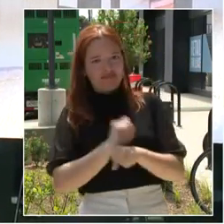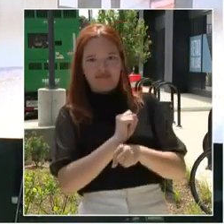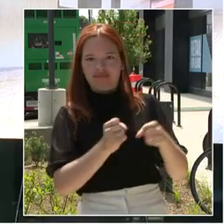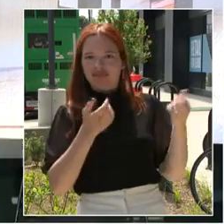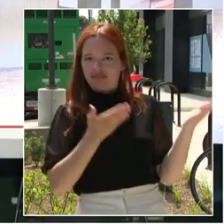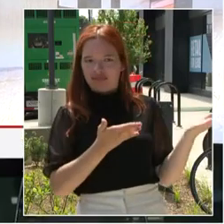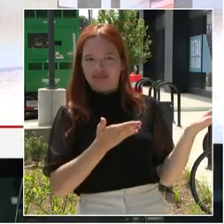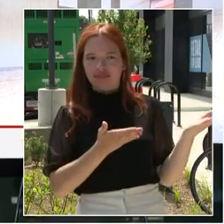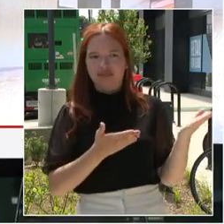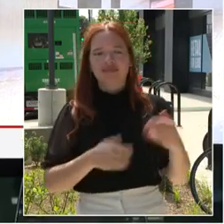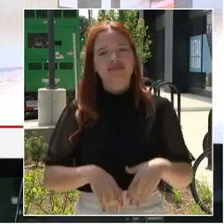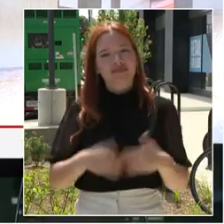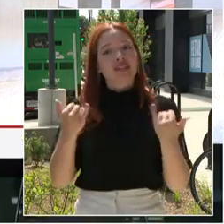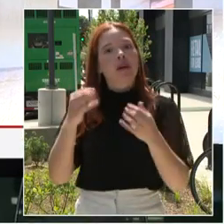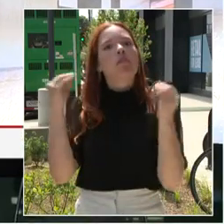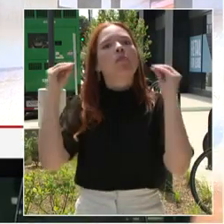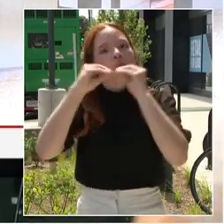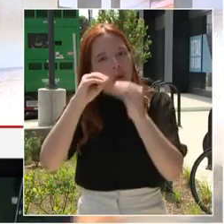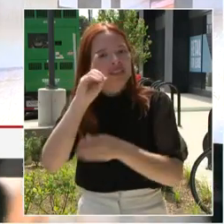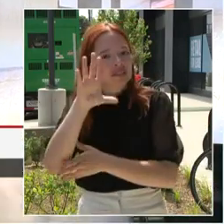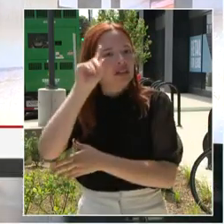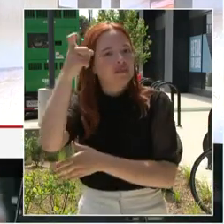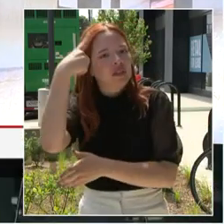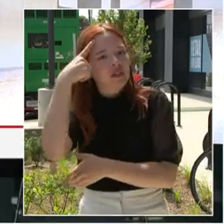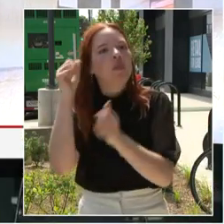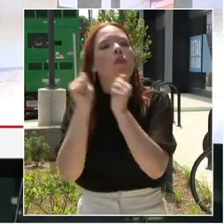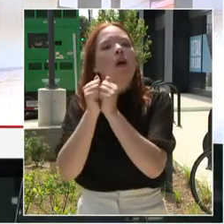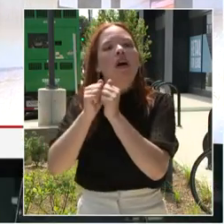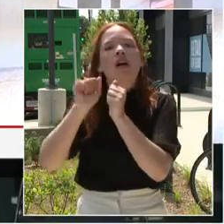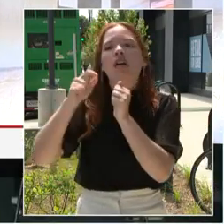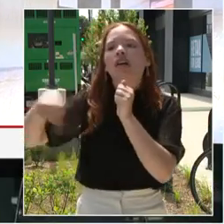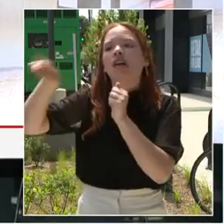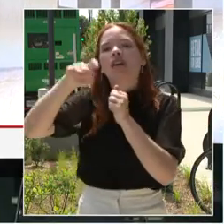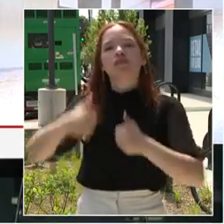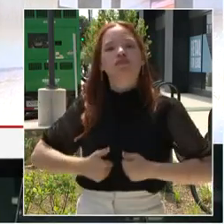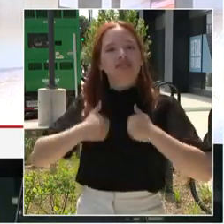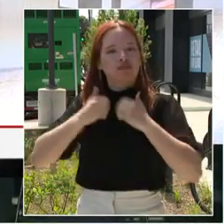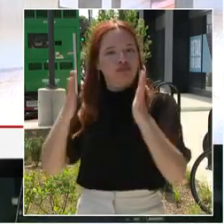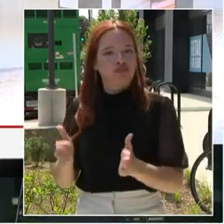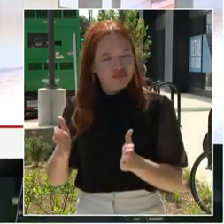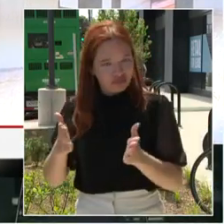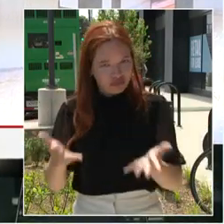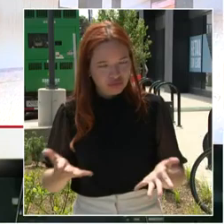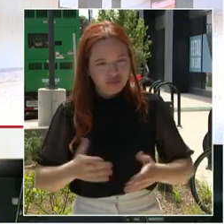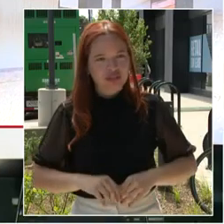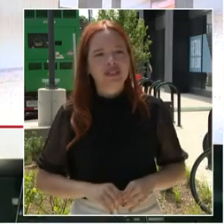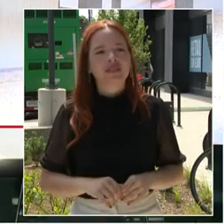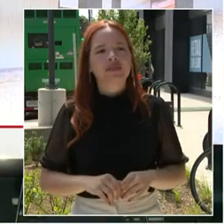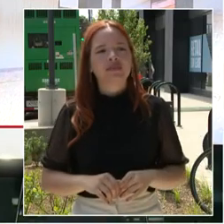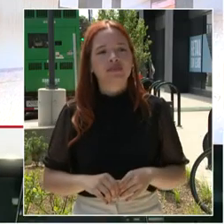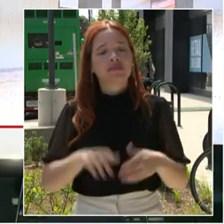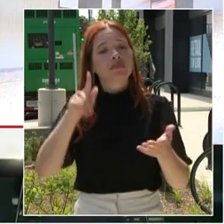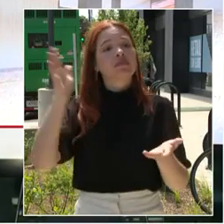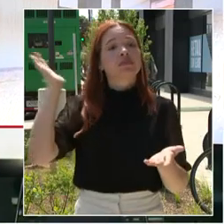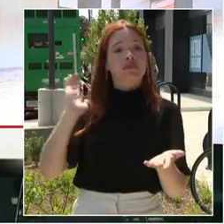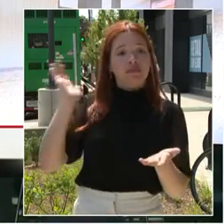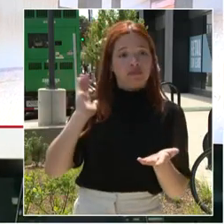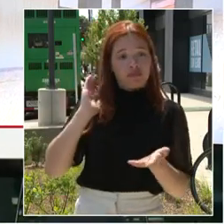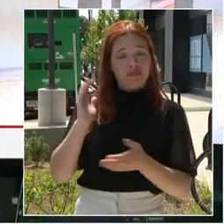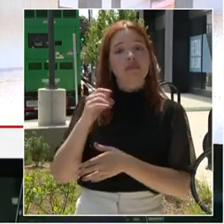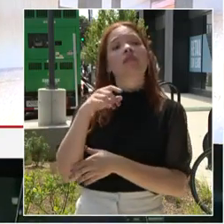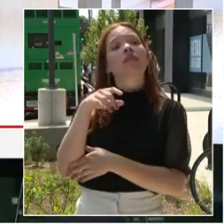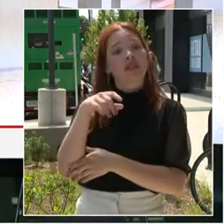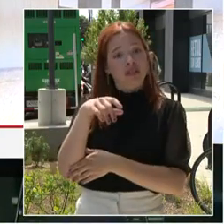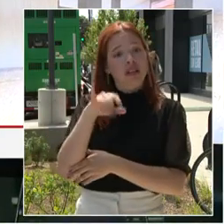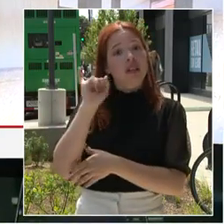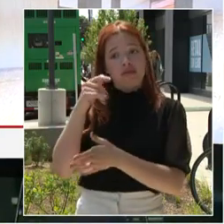people. You may remember that back in 2019, I signed a mayor's order